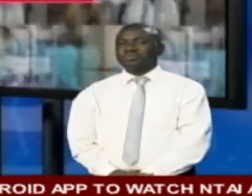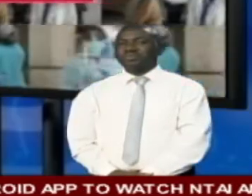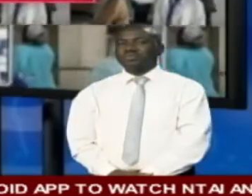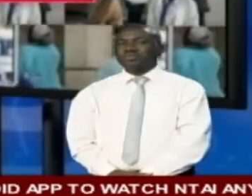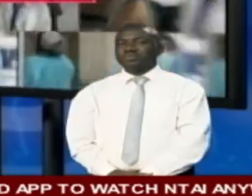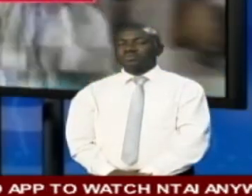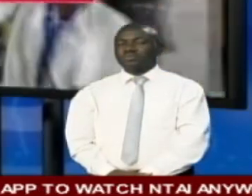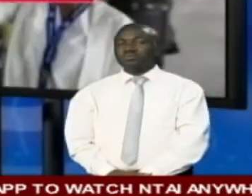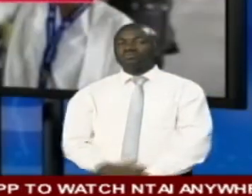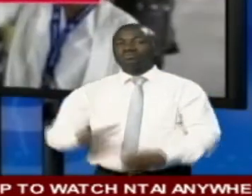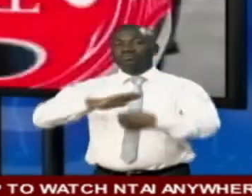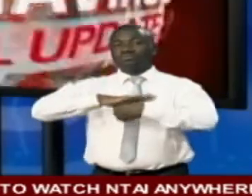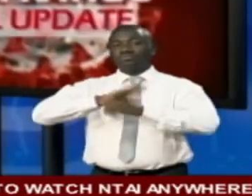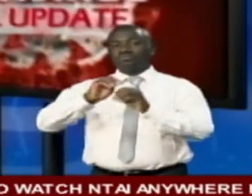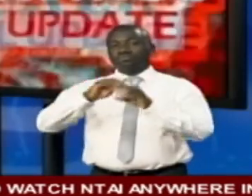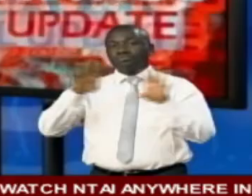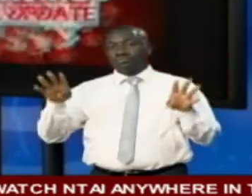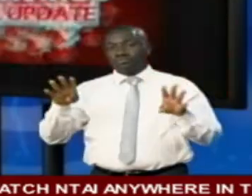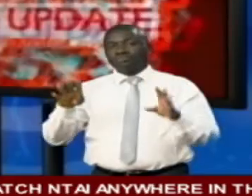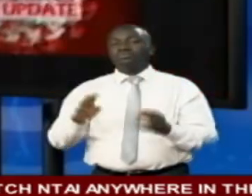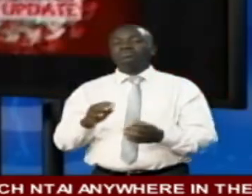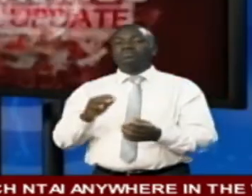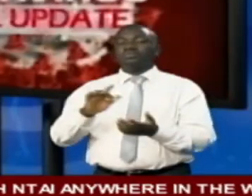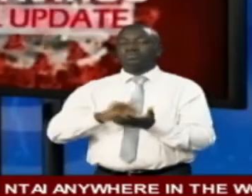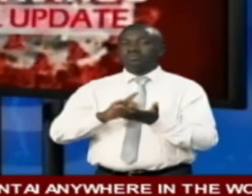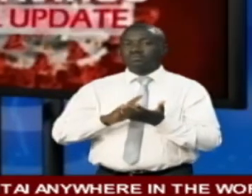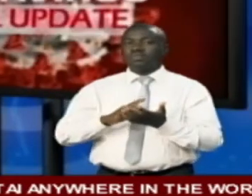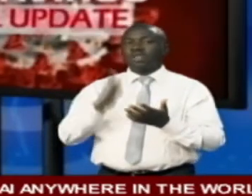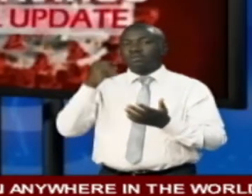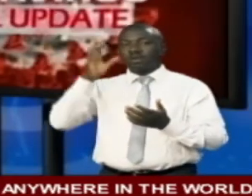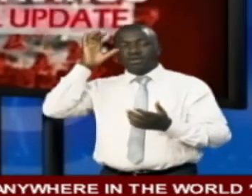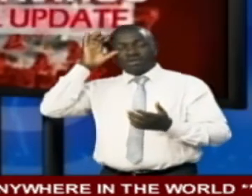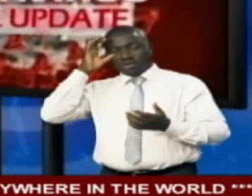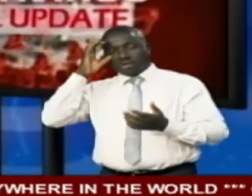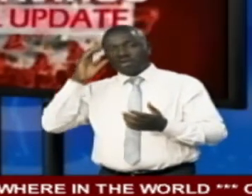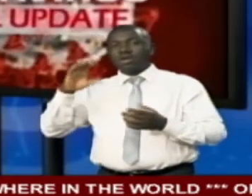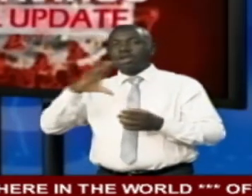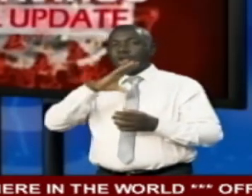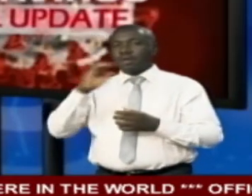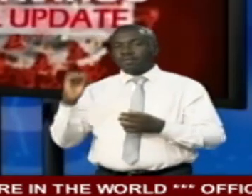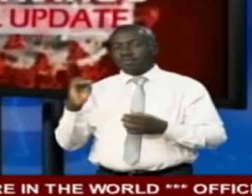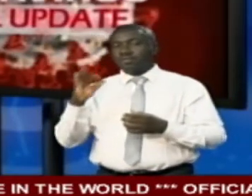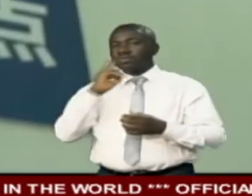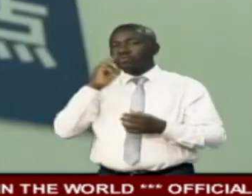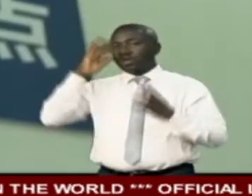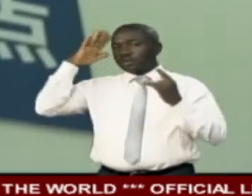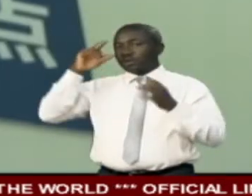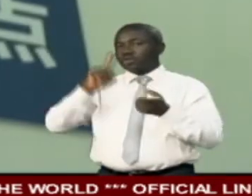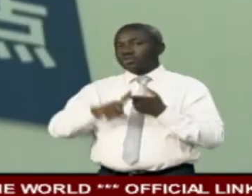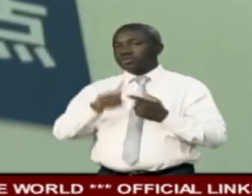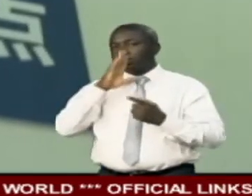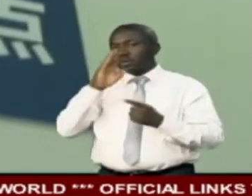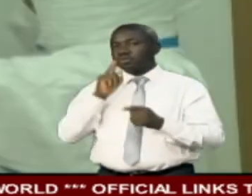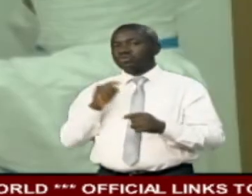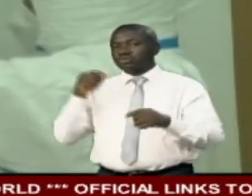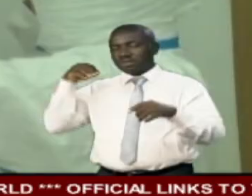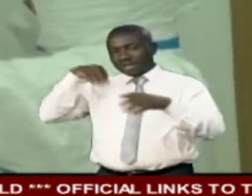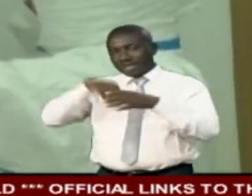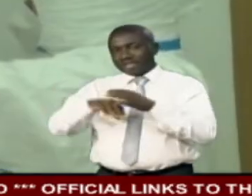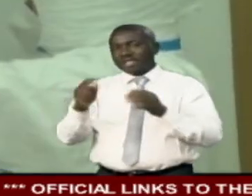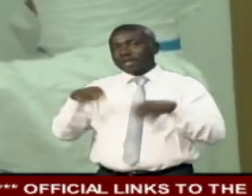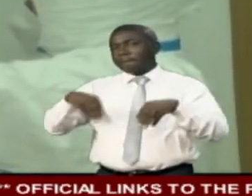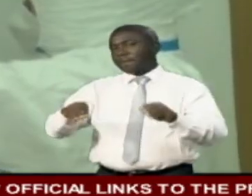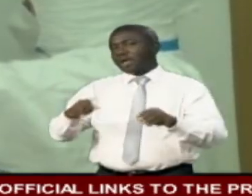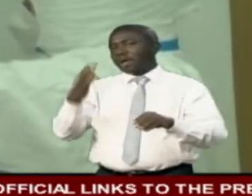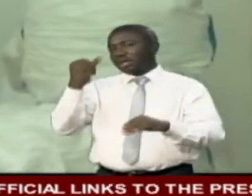A COVID-19 vaccine developed by Chinese pharmaceutical company Sinopharm is expected to hit the markets by the end of